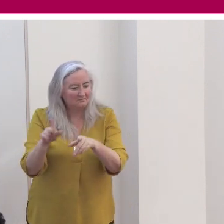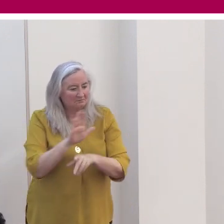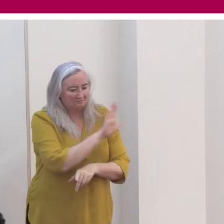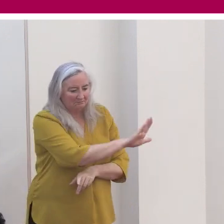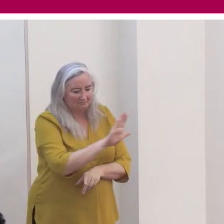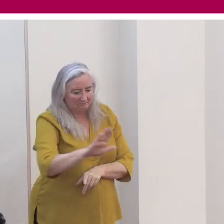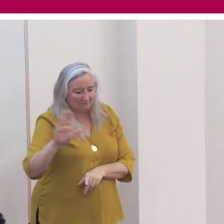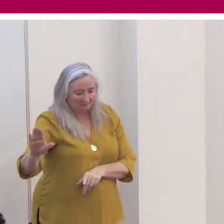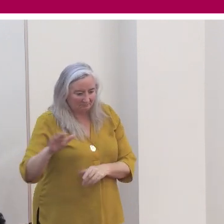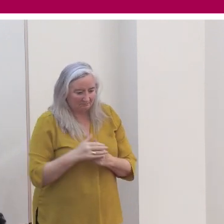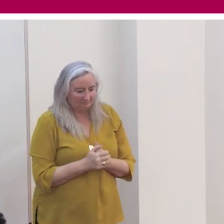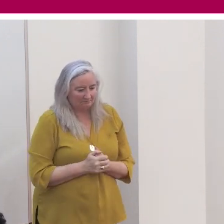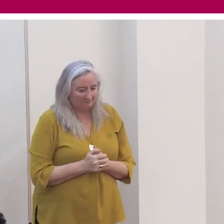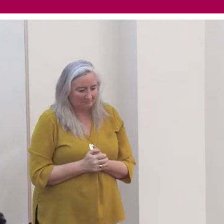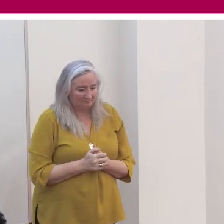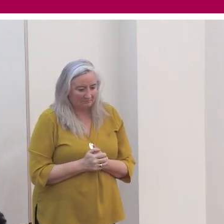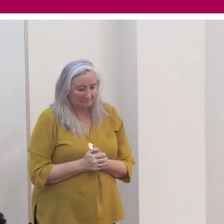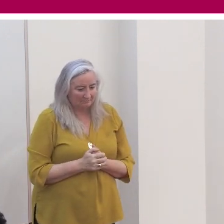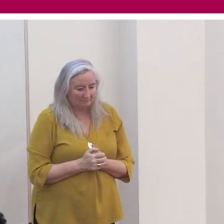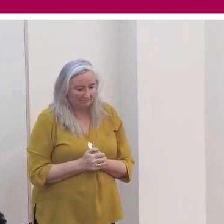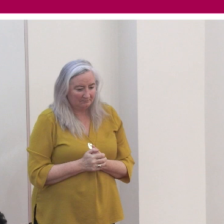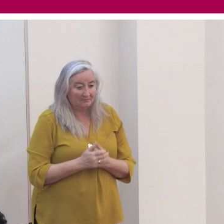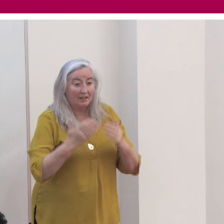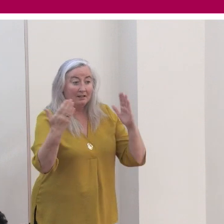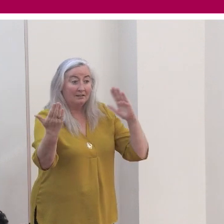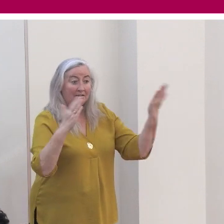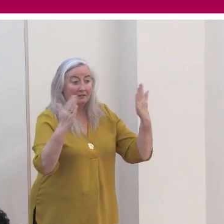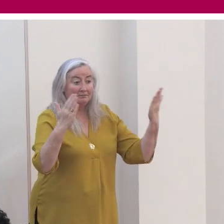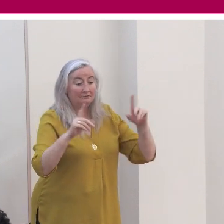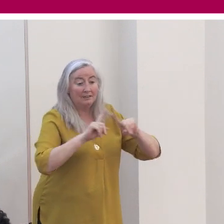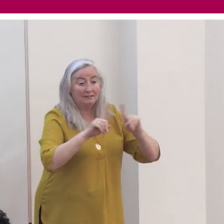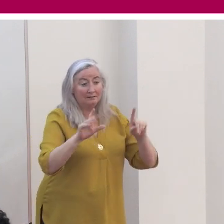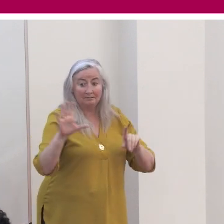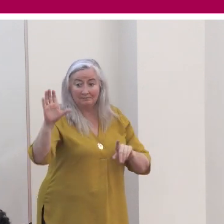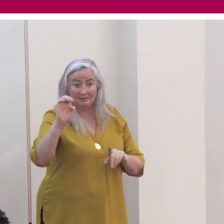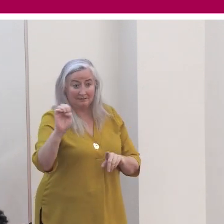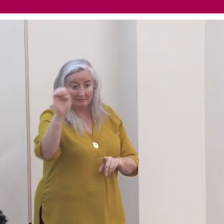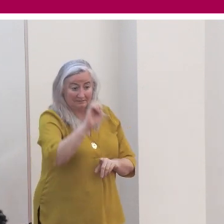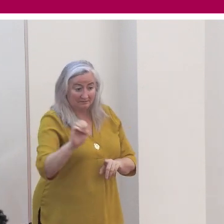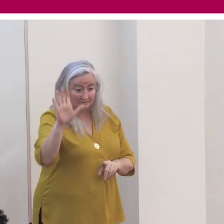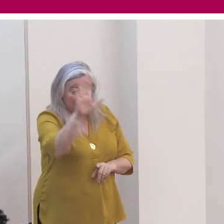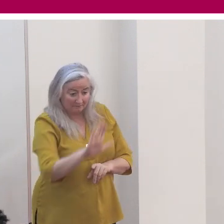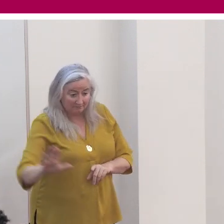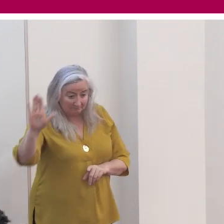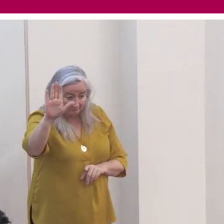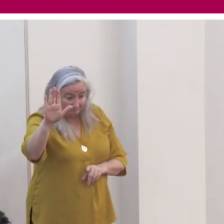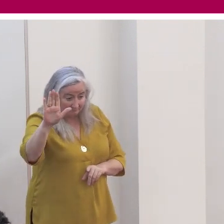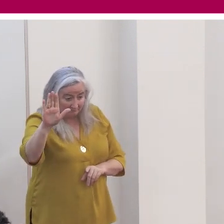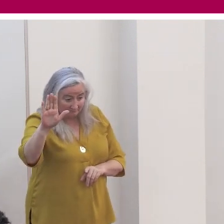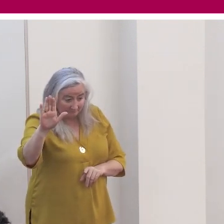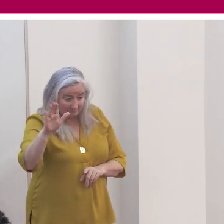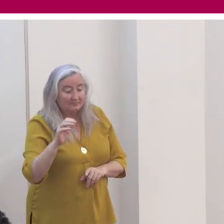And to that end, we conducted a series of semi-structured interviews, focus